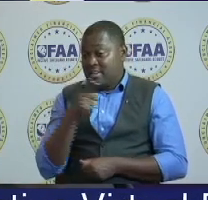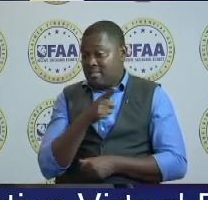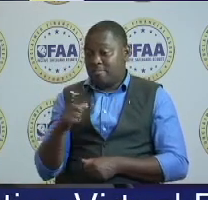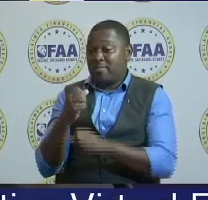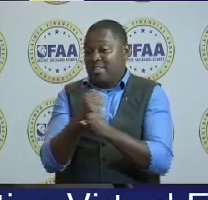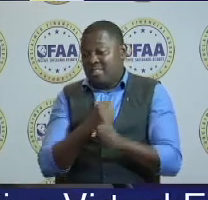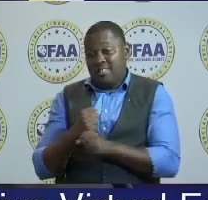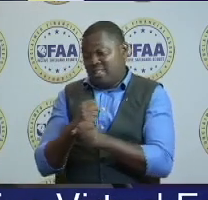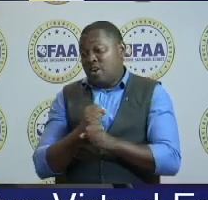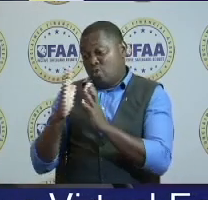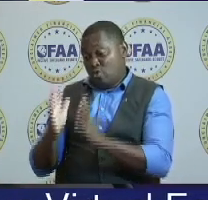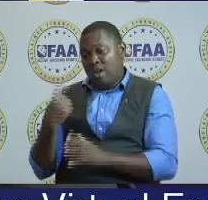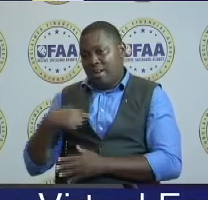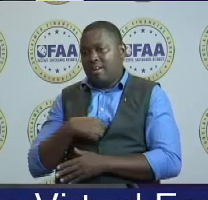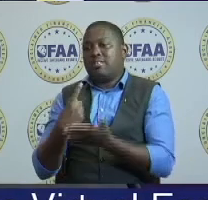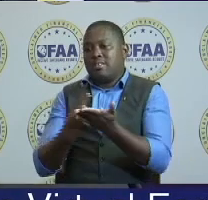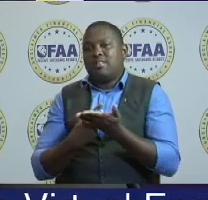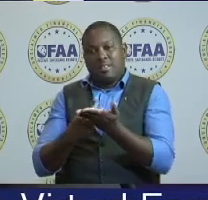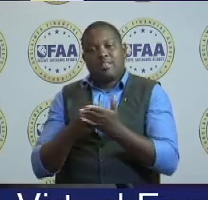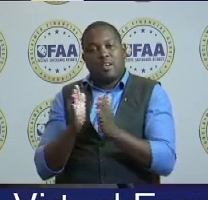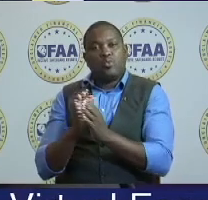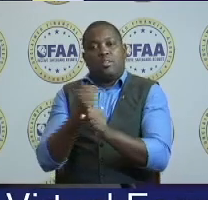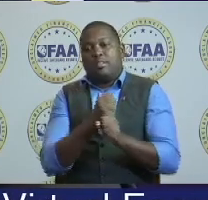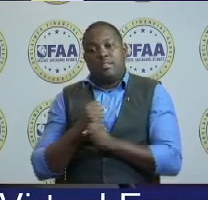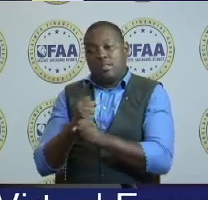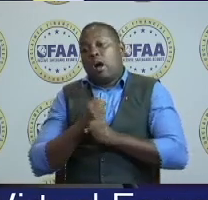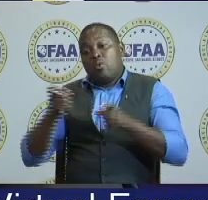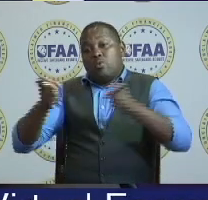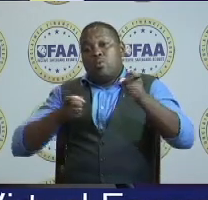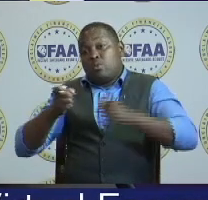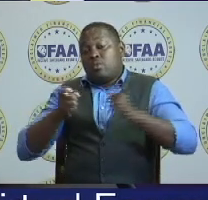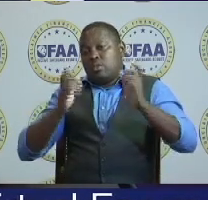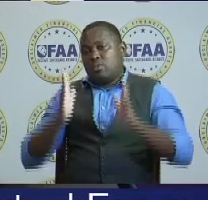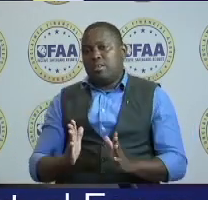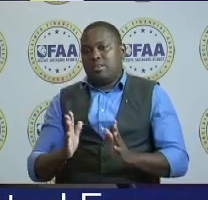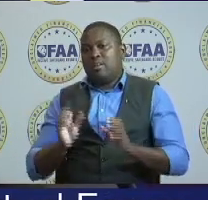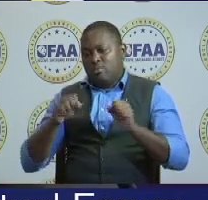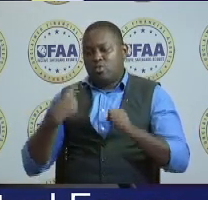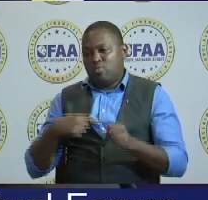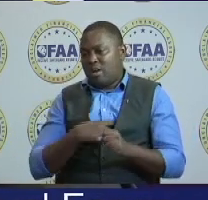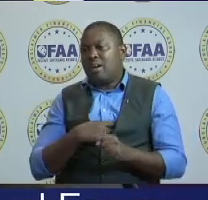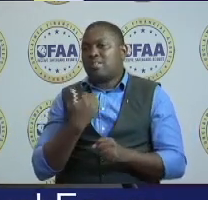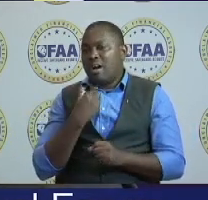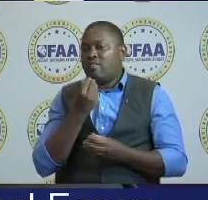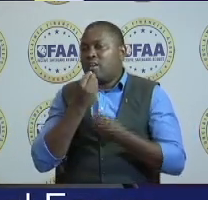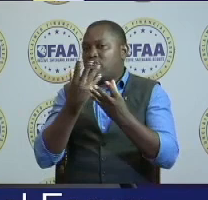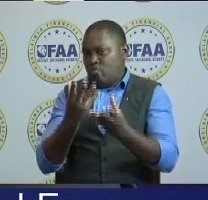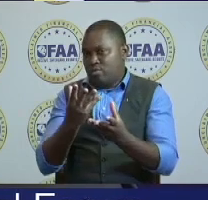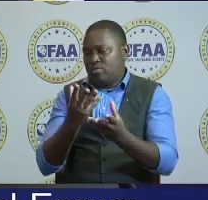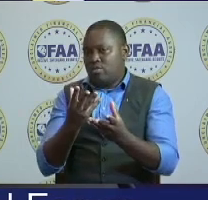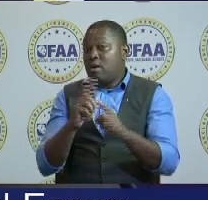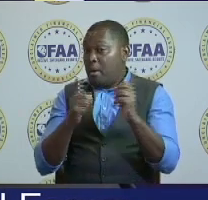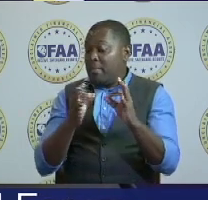We are in discussion with SASRA, and we'll be getting back the industry on a common and an agreed position. But if you are to